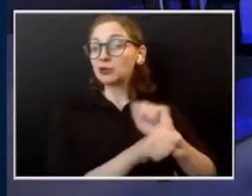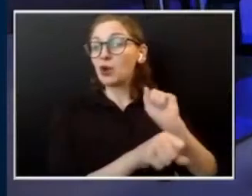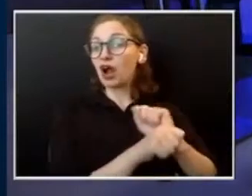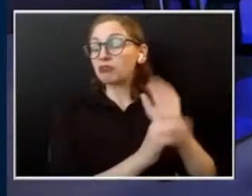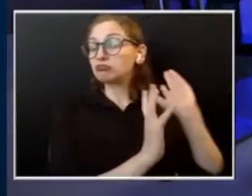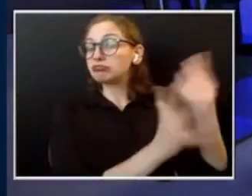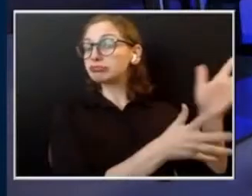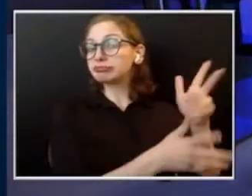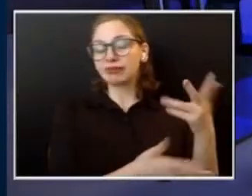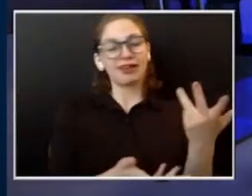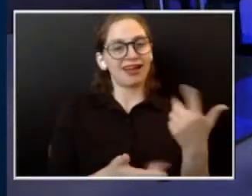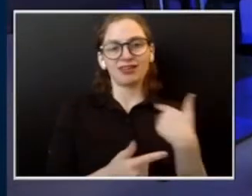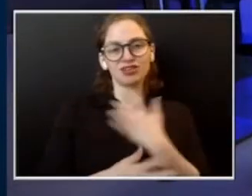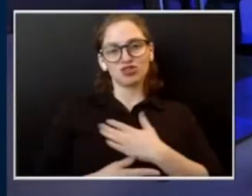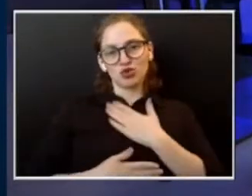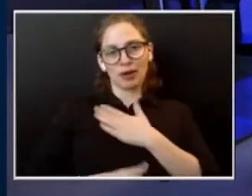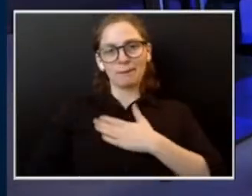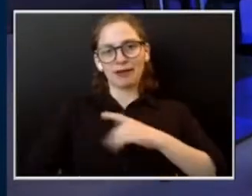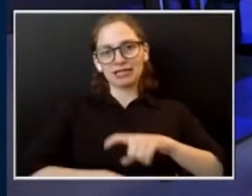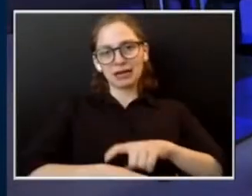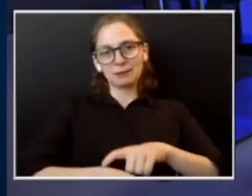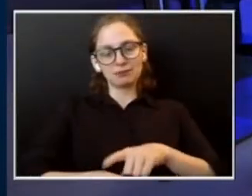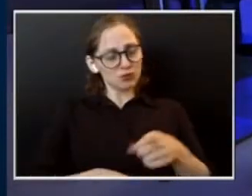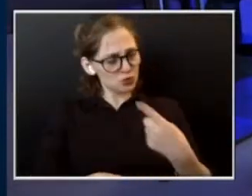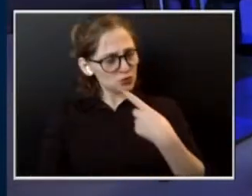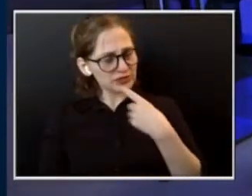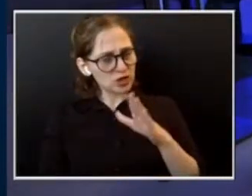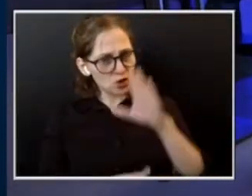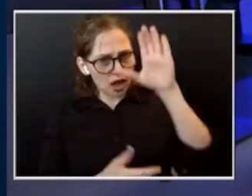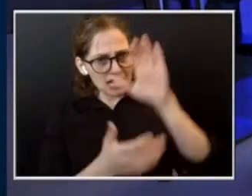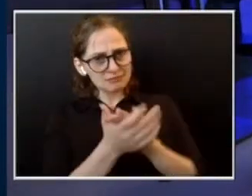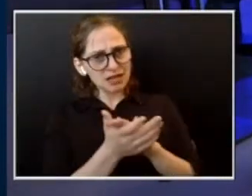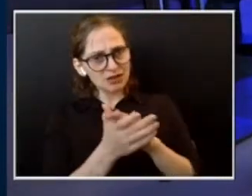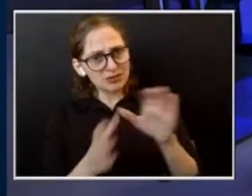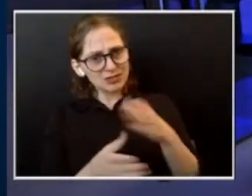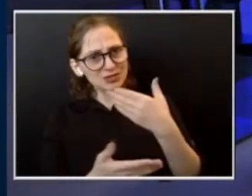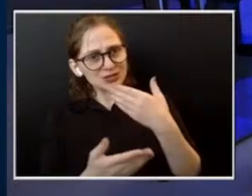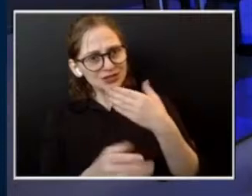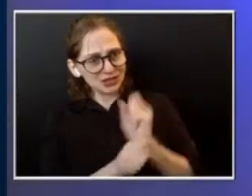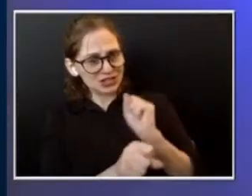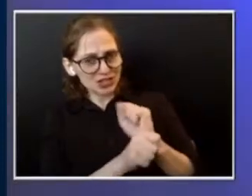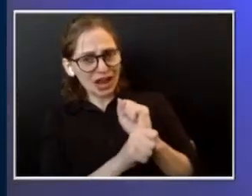you think your husband was doing such a good job? Did you maybe just drag it on a little bit? I mean,